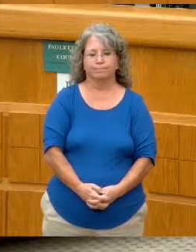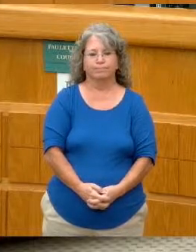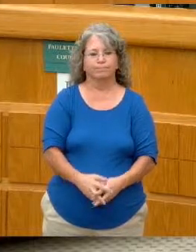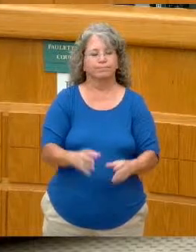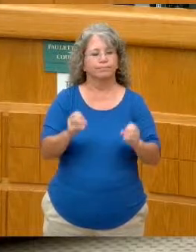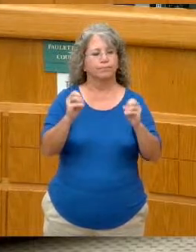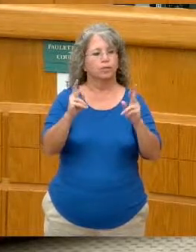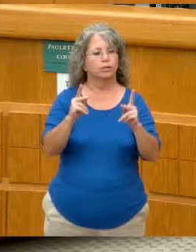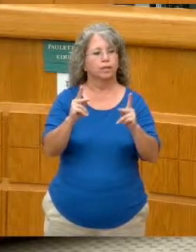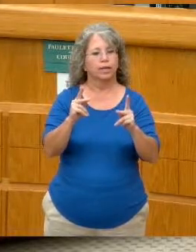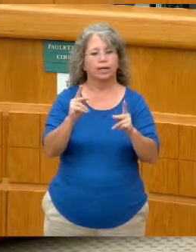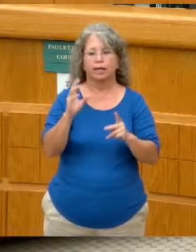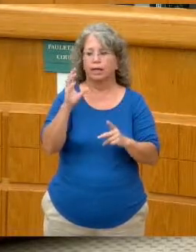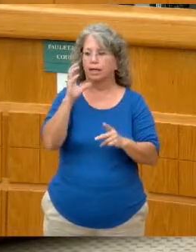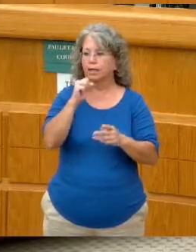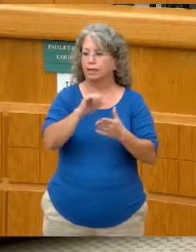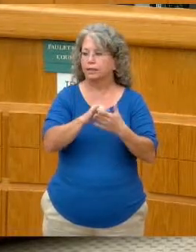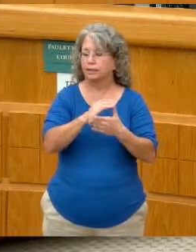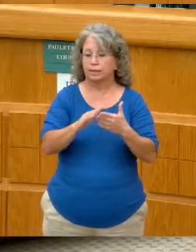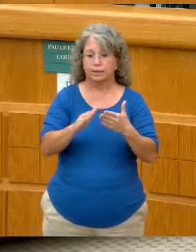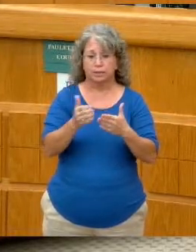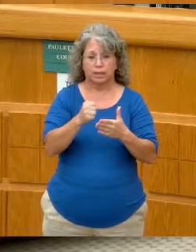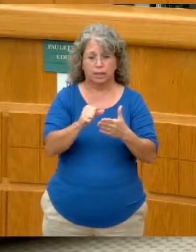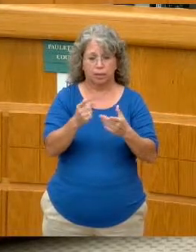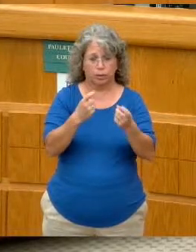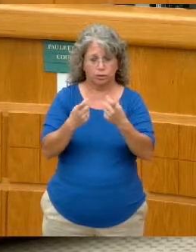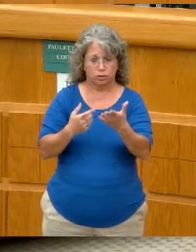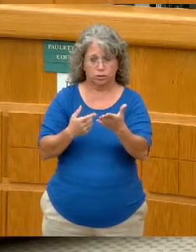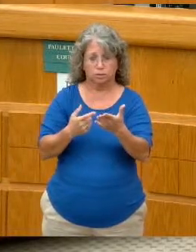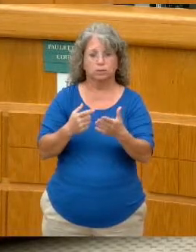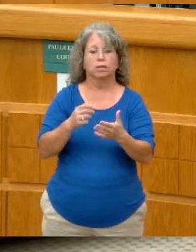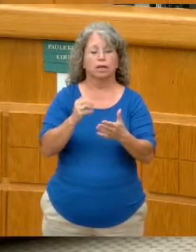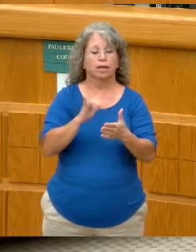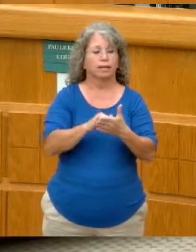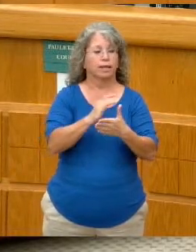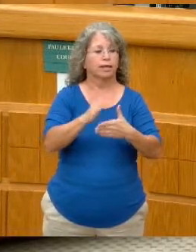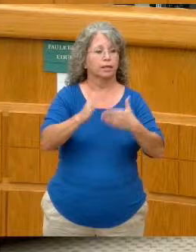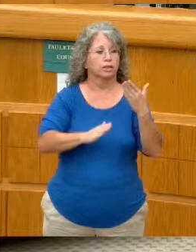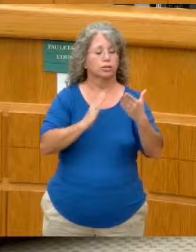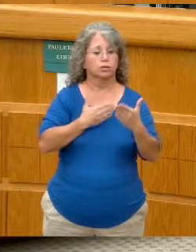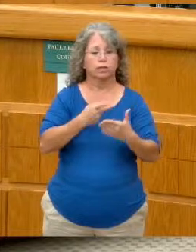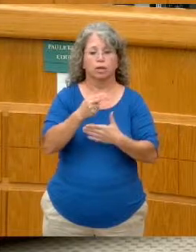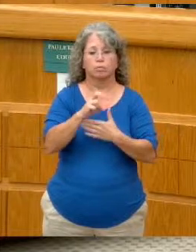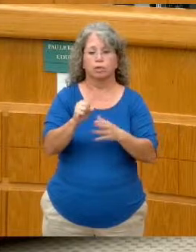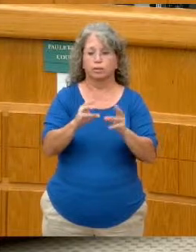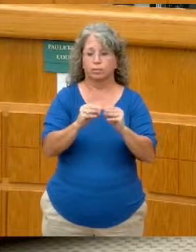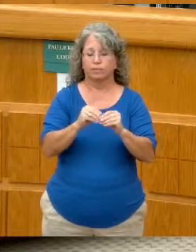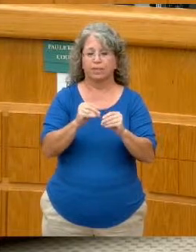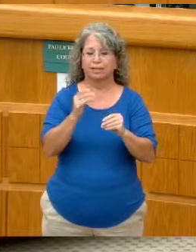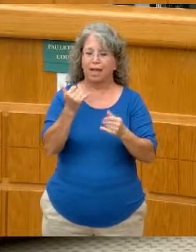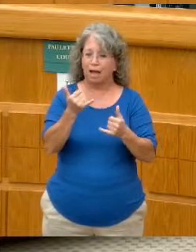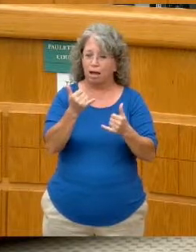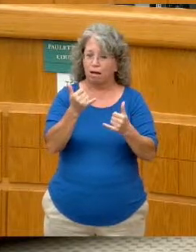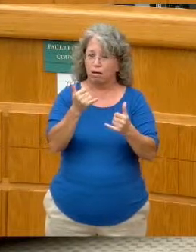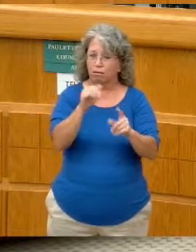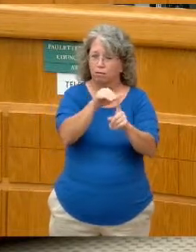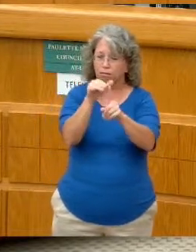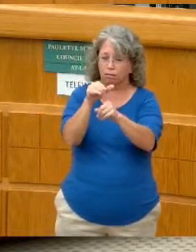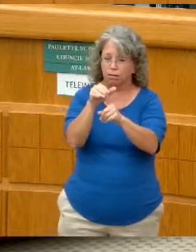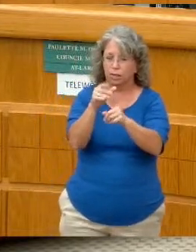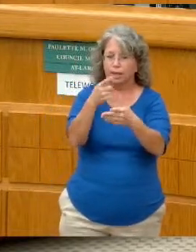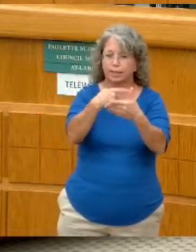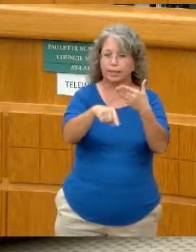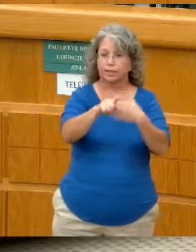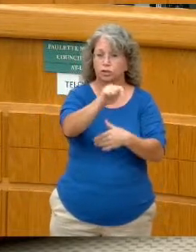Okay, do you have any questions from Chris Hicks? Okay, that concludes our press briefing. Now, just on schedule, next week, Tuesday,